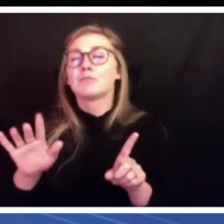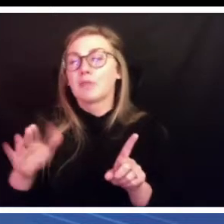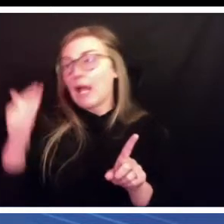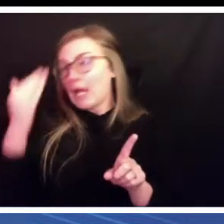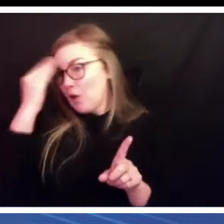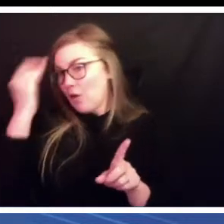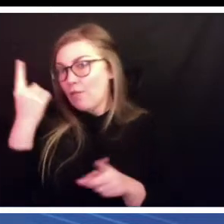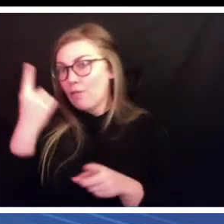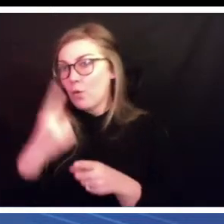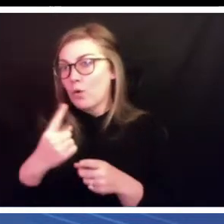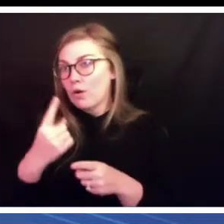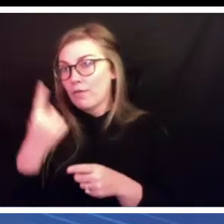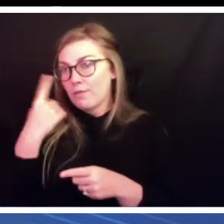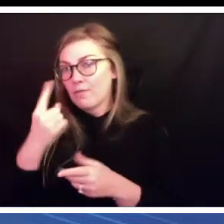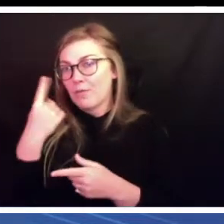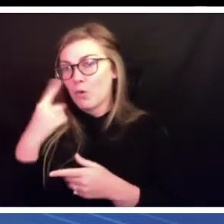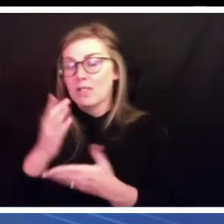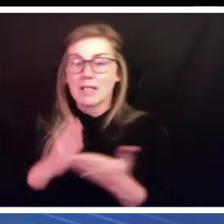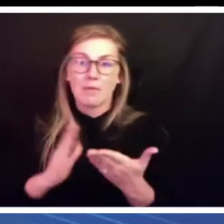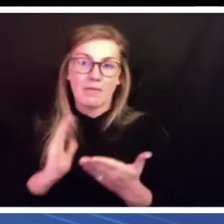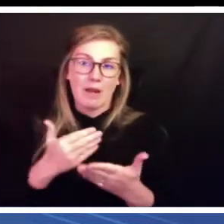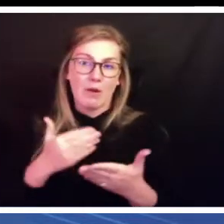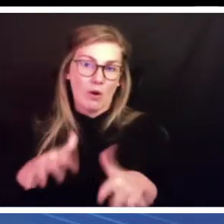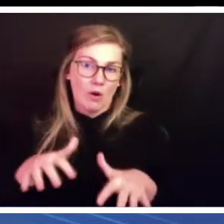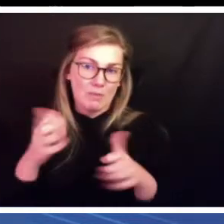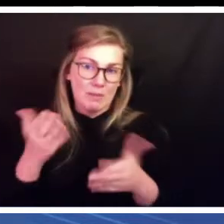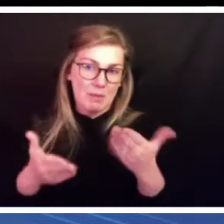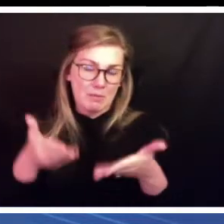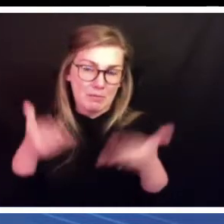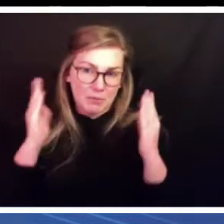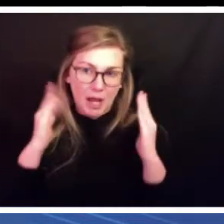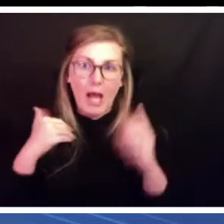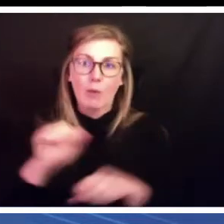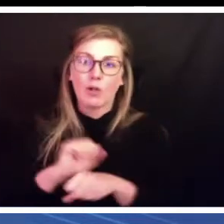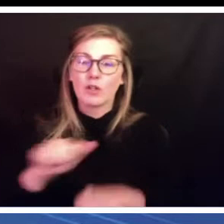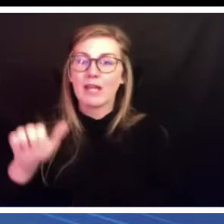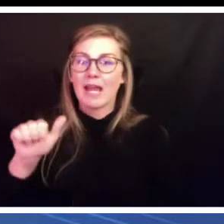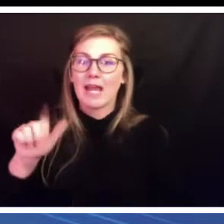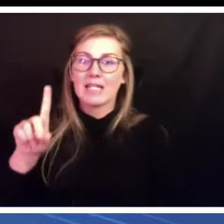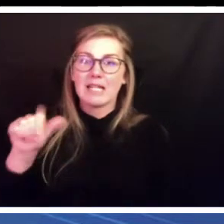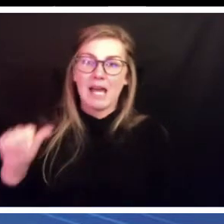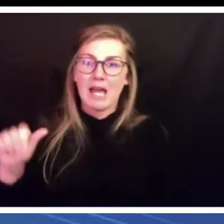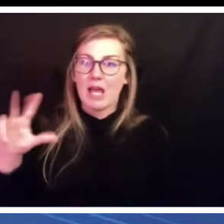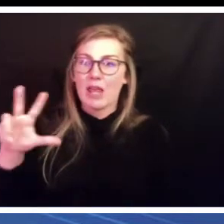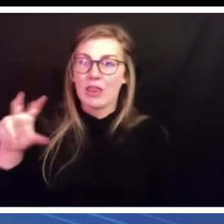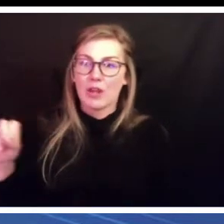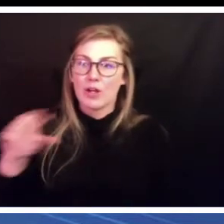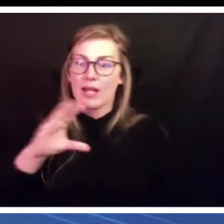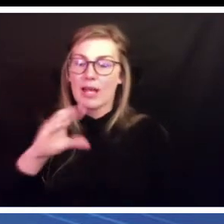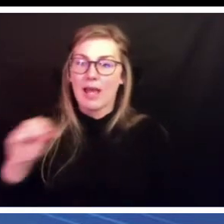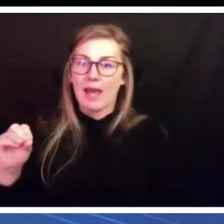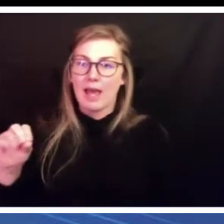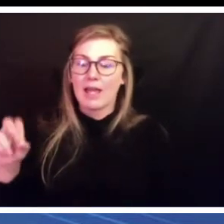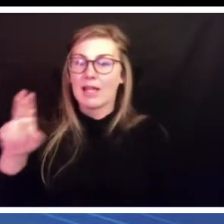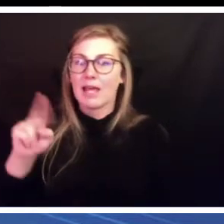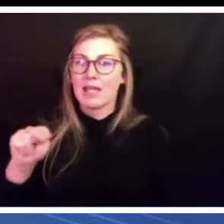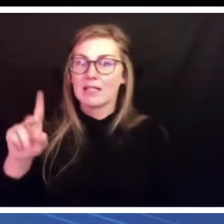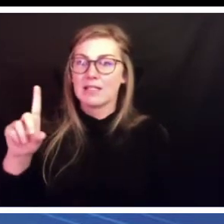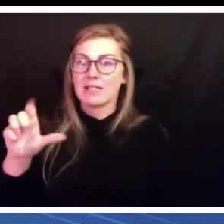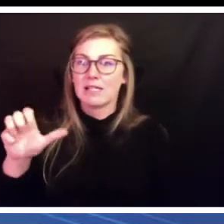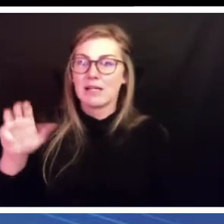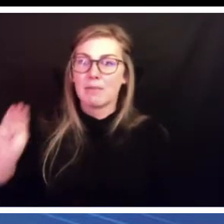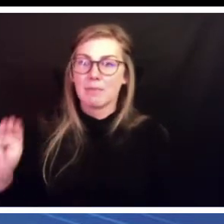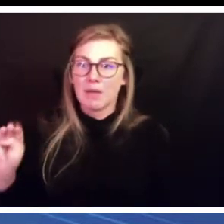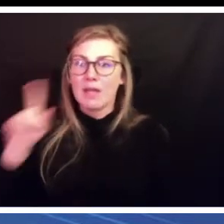them. But for example, I worked on the ADA 30 and the ending, uh, which are towards, uh, you know,